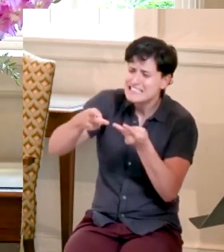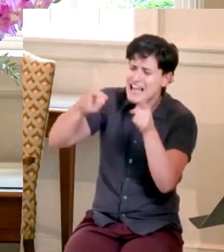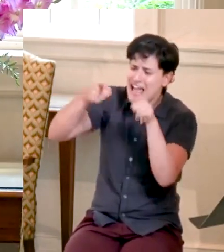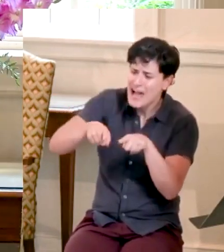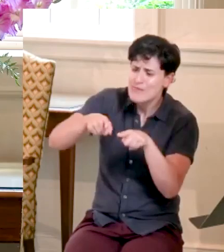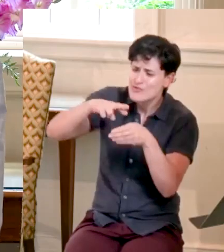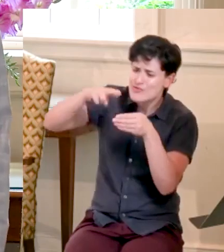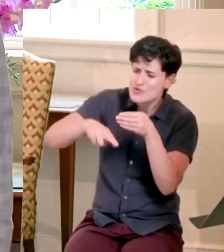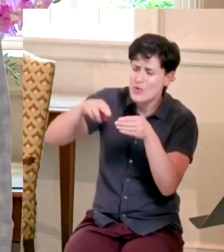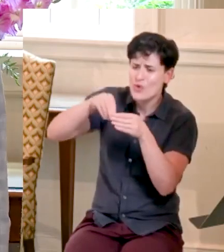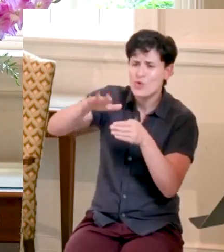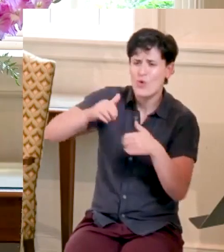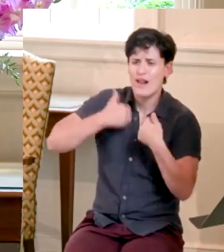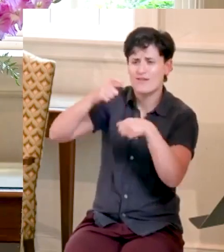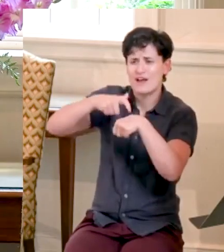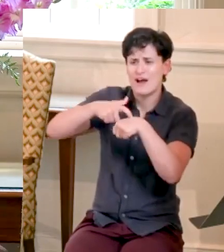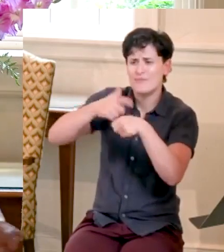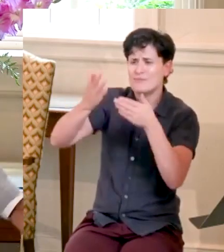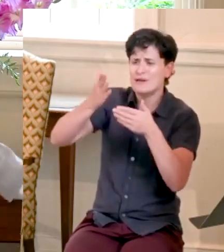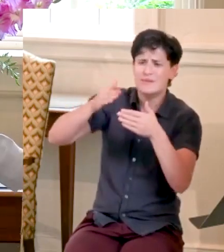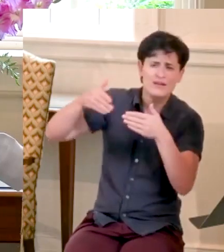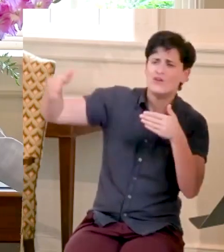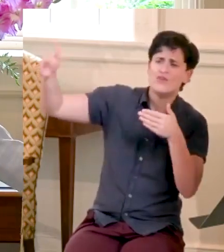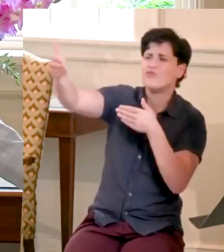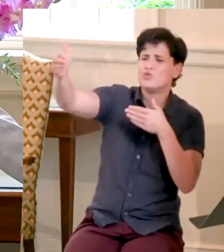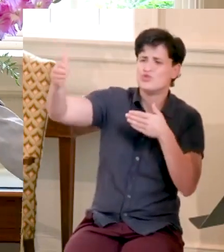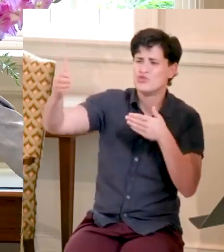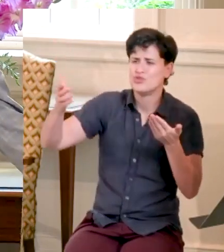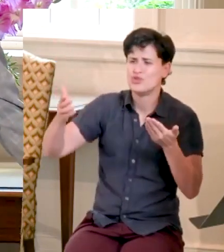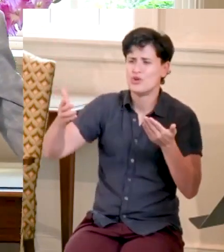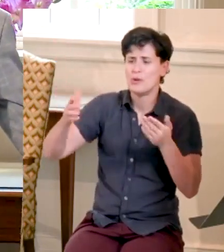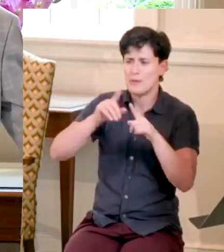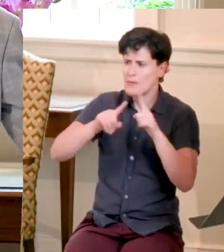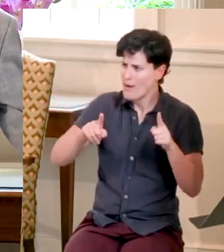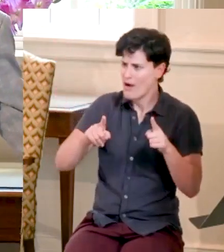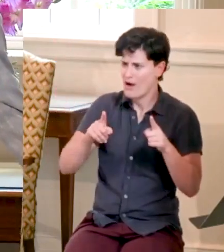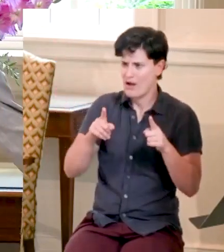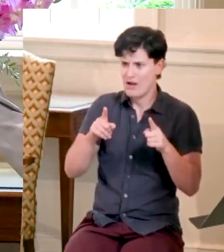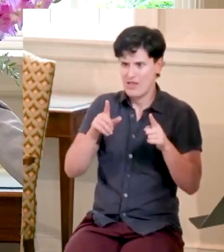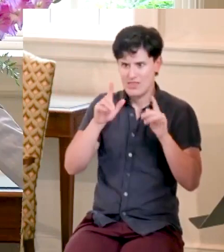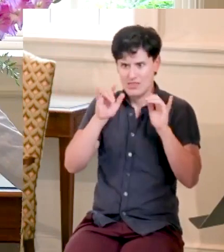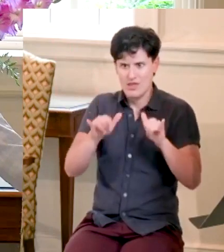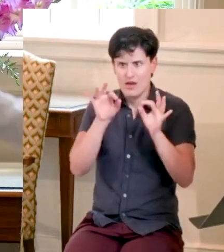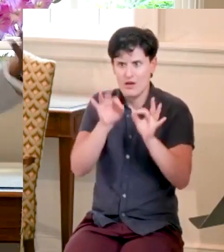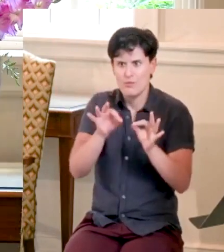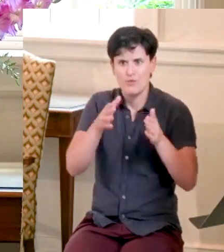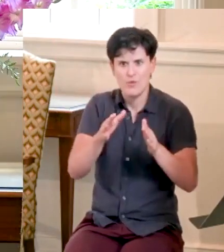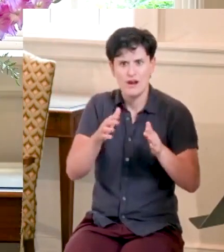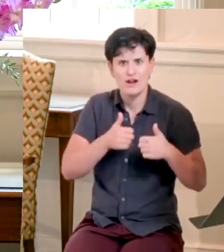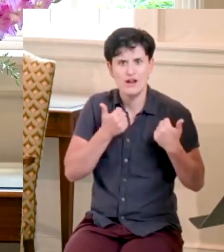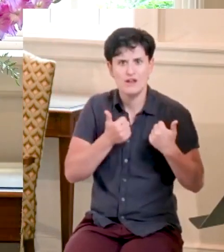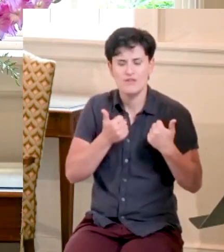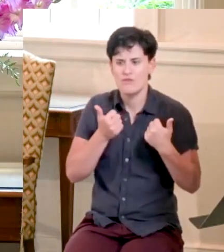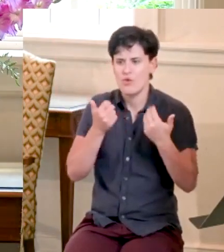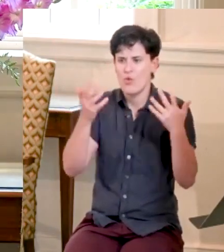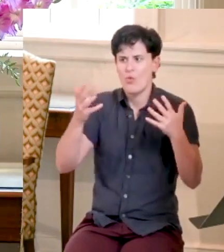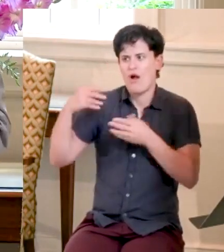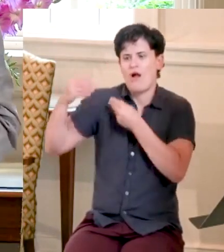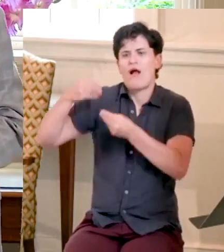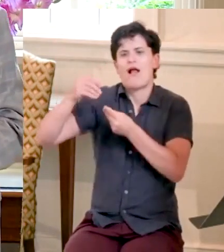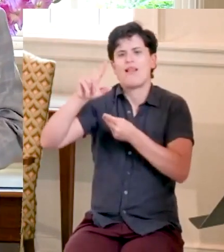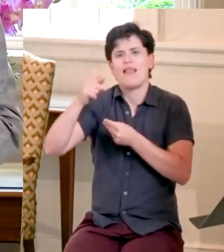lifetime. But what a way to live. And what a legacy that we have the opportunity to